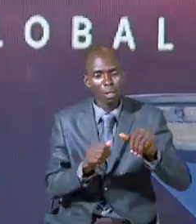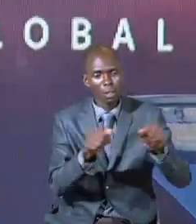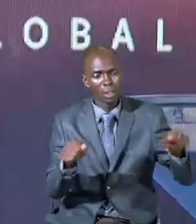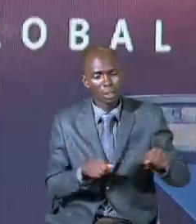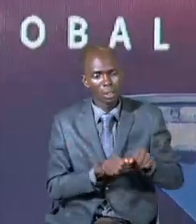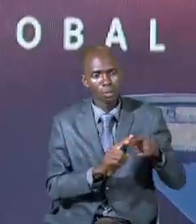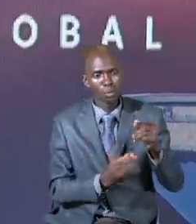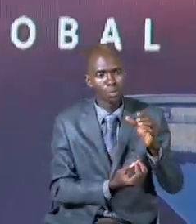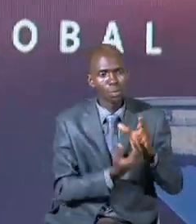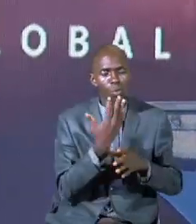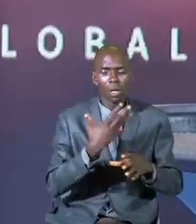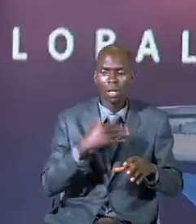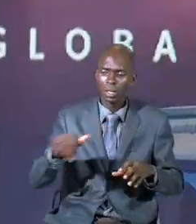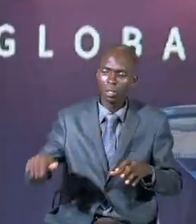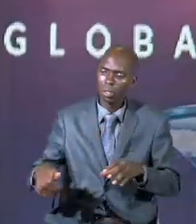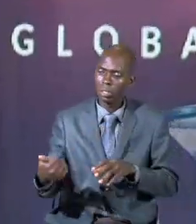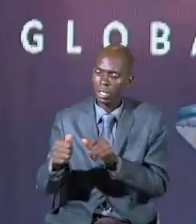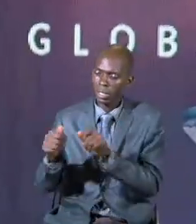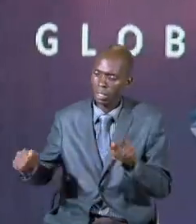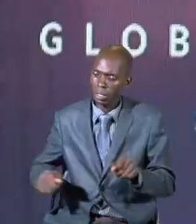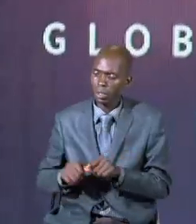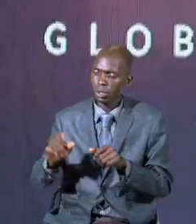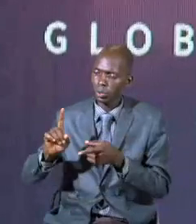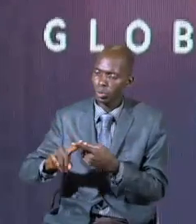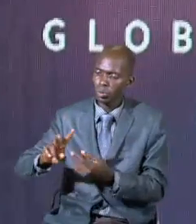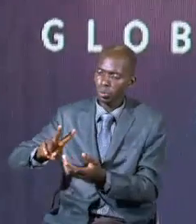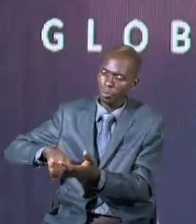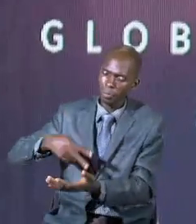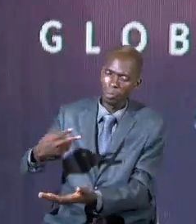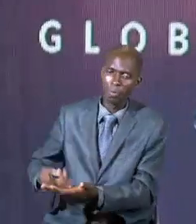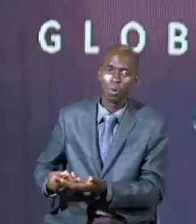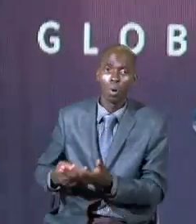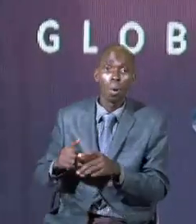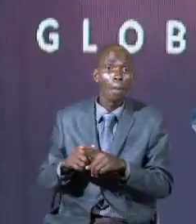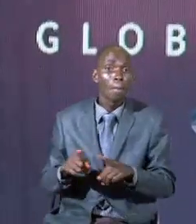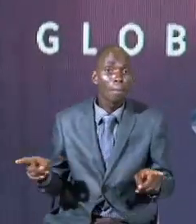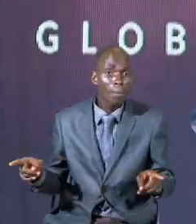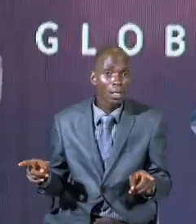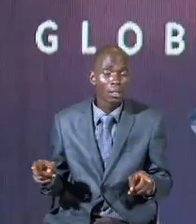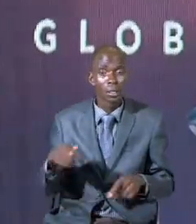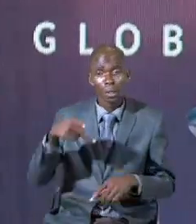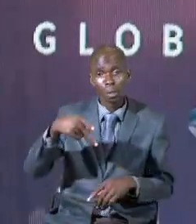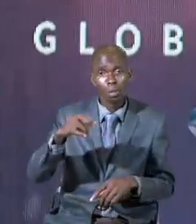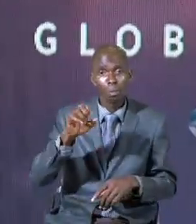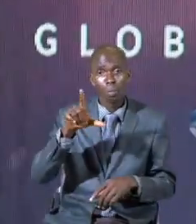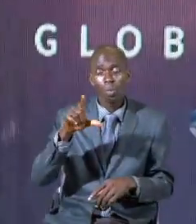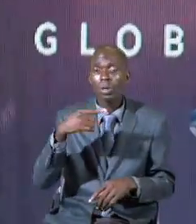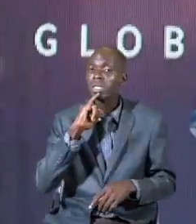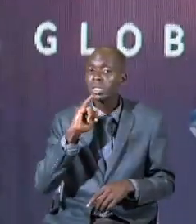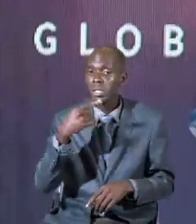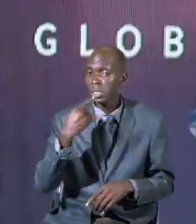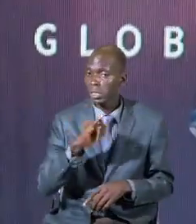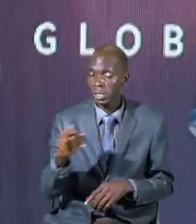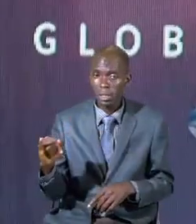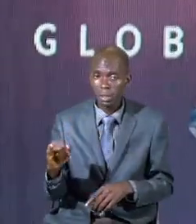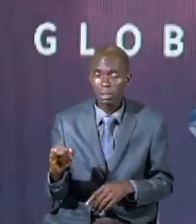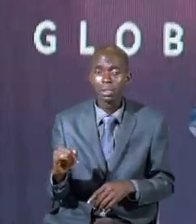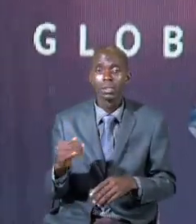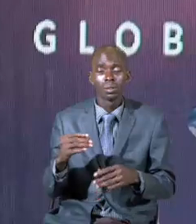down. But the Apostle Paul is saying to young Timothy, if a